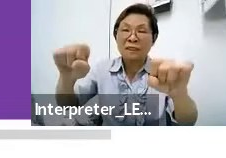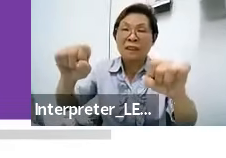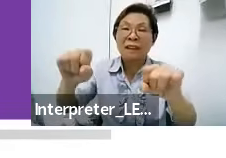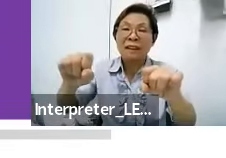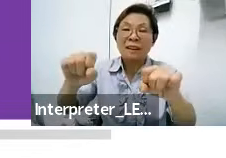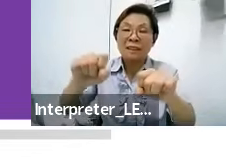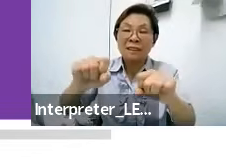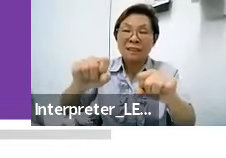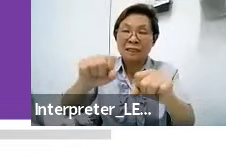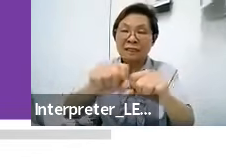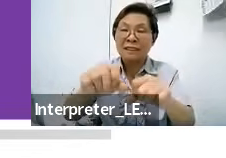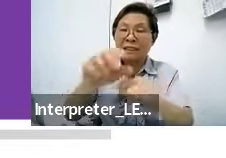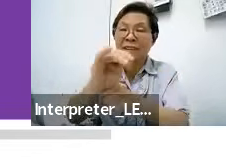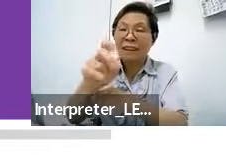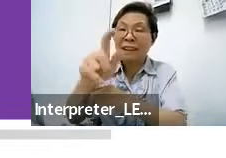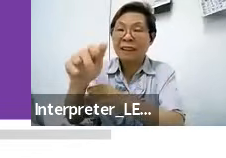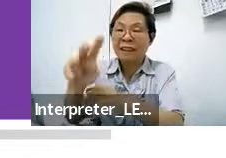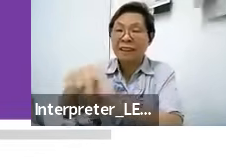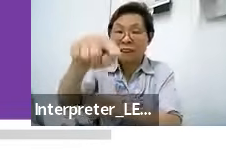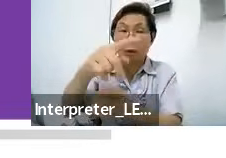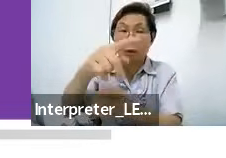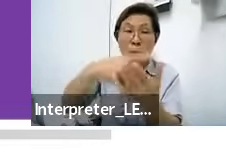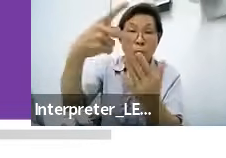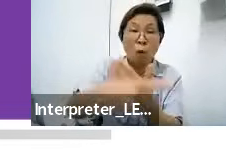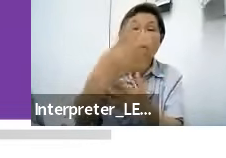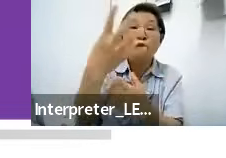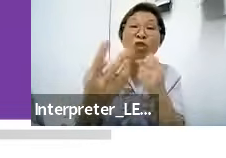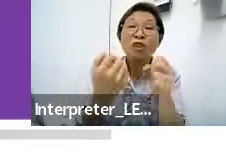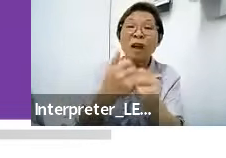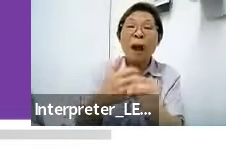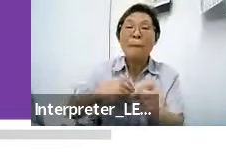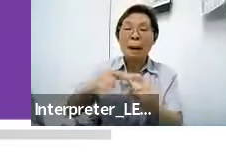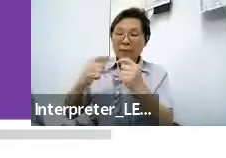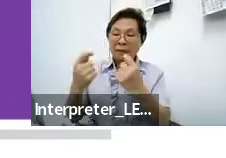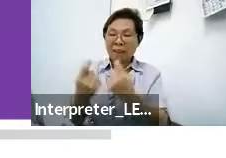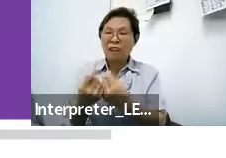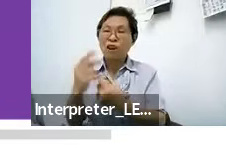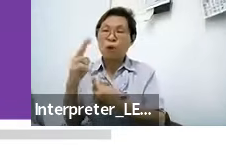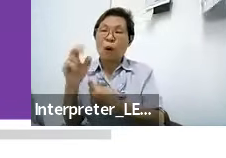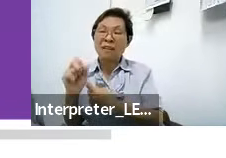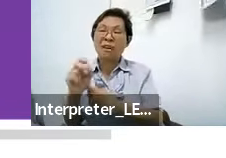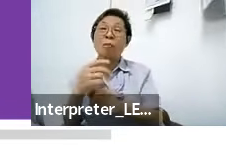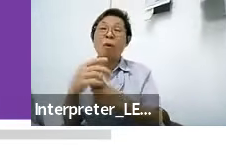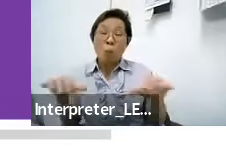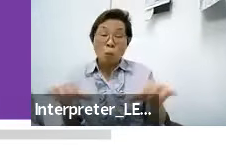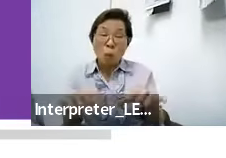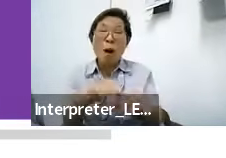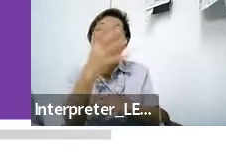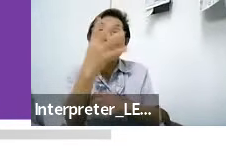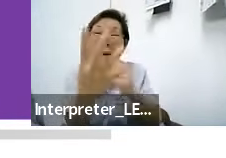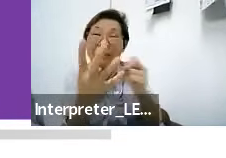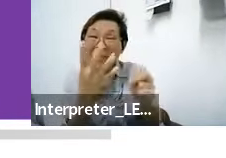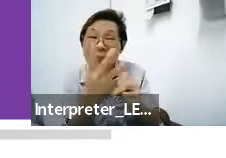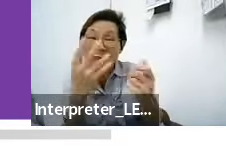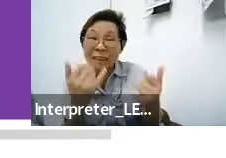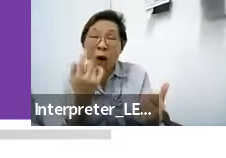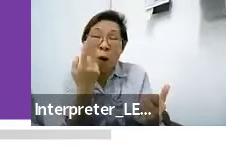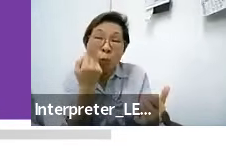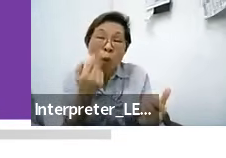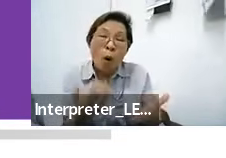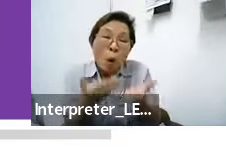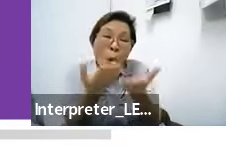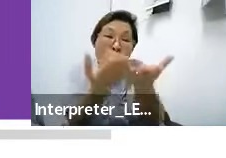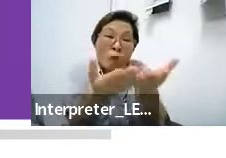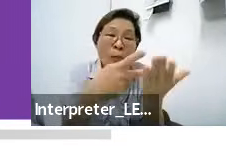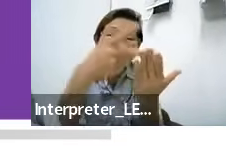program is a product of 4 years research by our team in Universiti Sains Malaysia. And currently, we are offering this